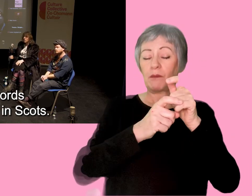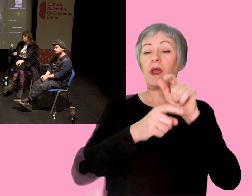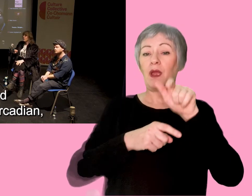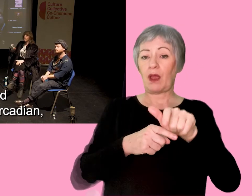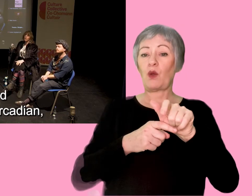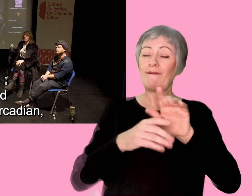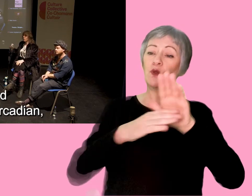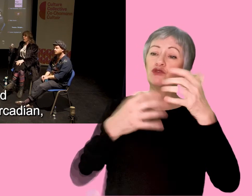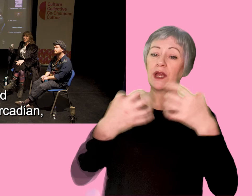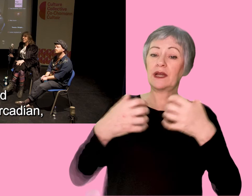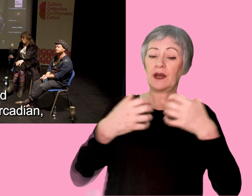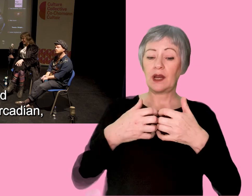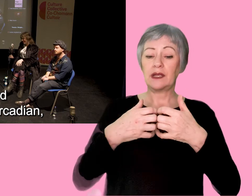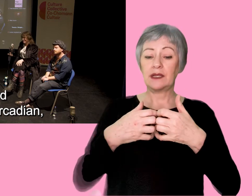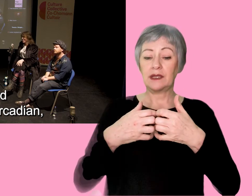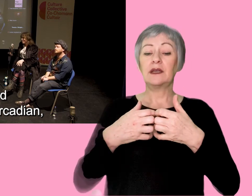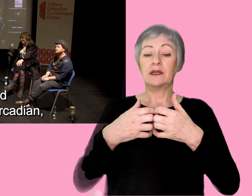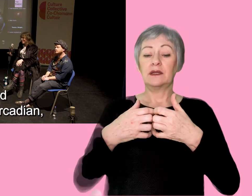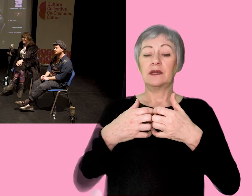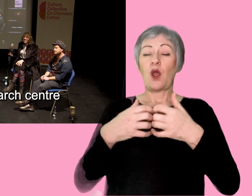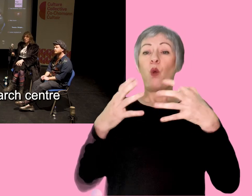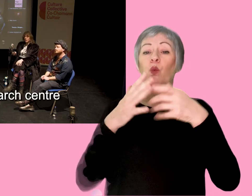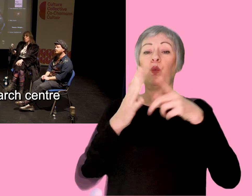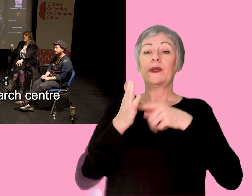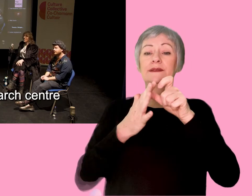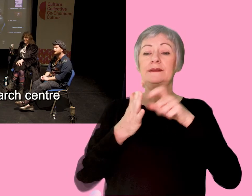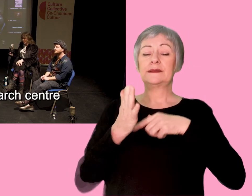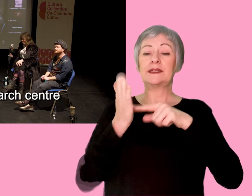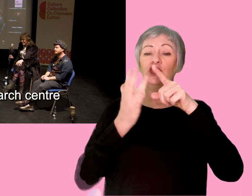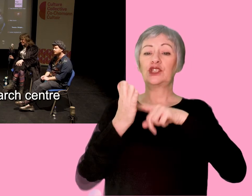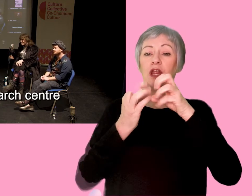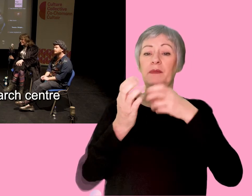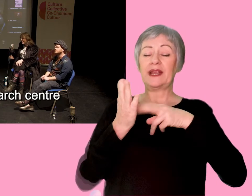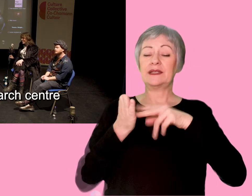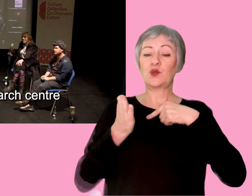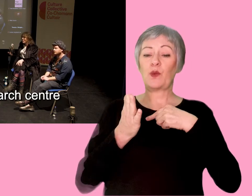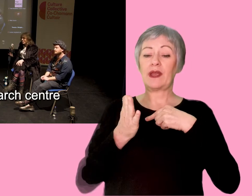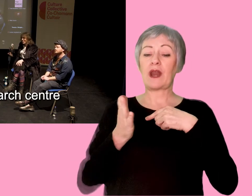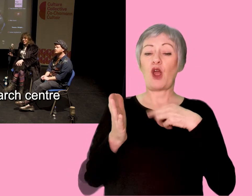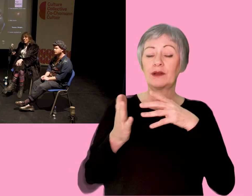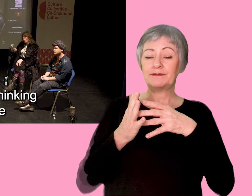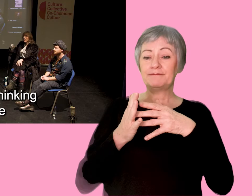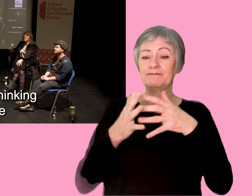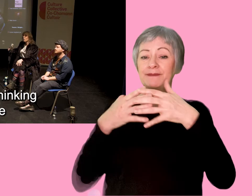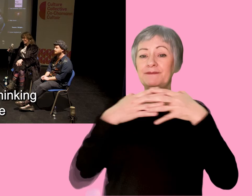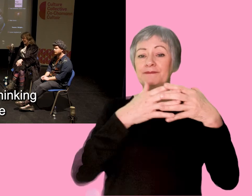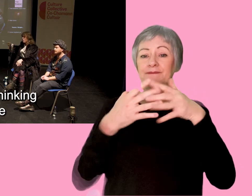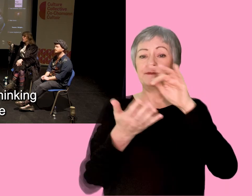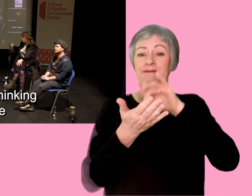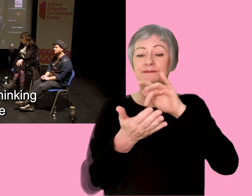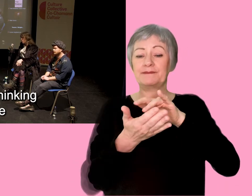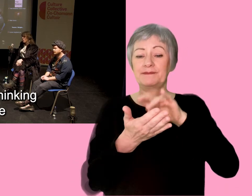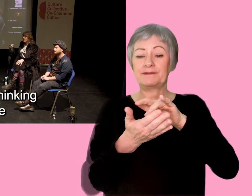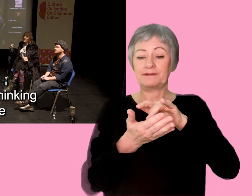Scots. We have a word for wind turbines in Arcadian. We're a marine energy research centre in Orkney. Orkney is a way of thinking